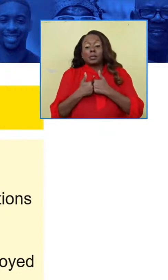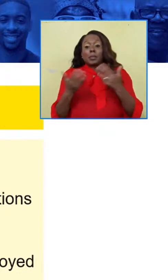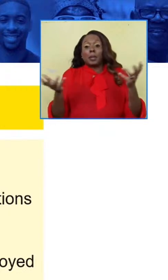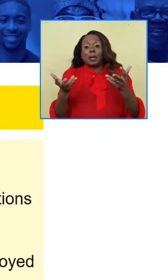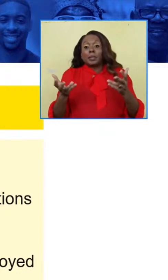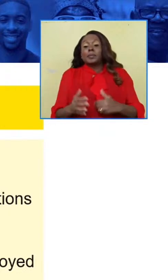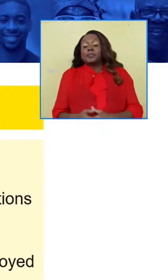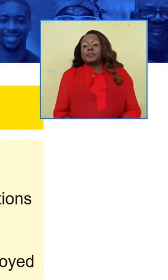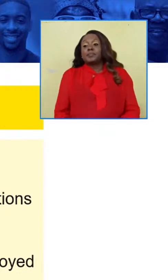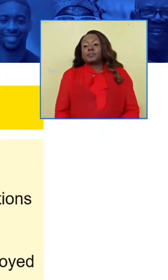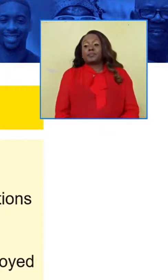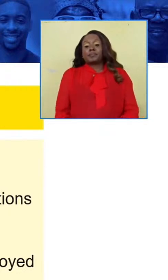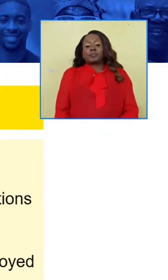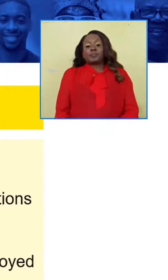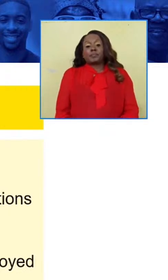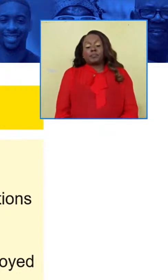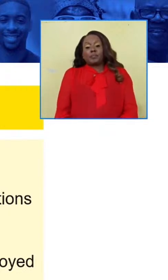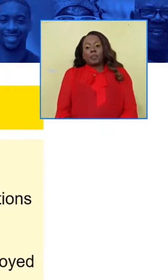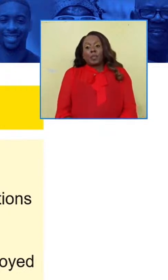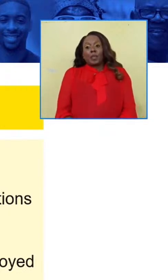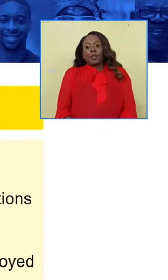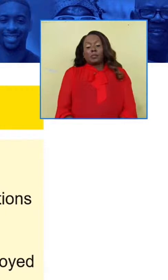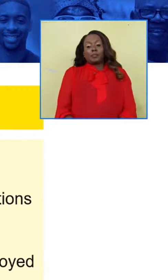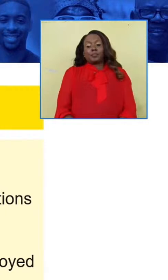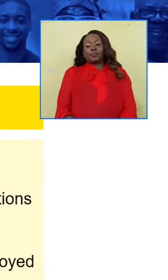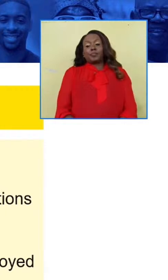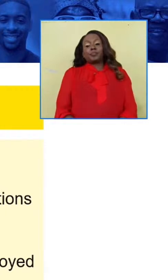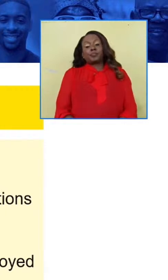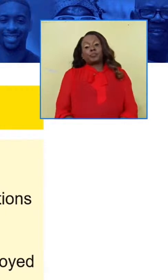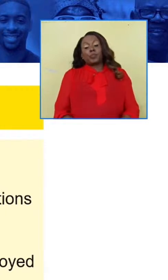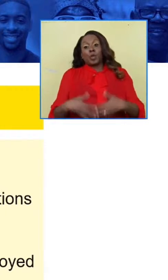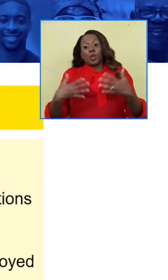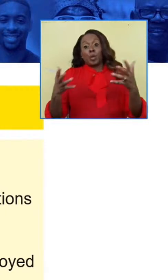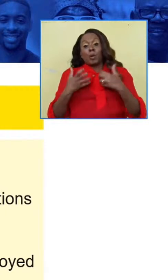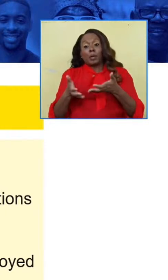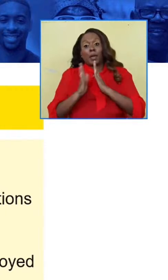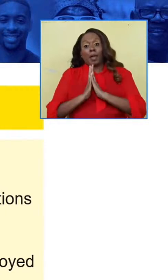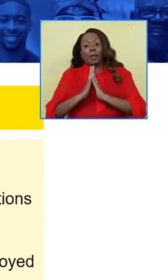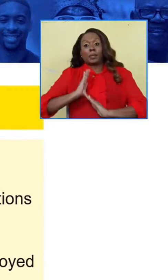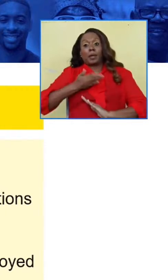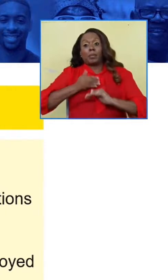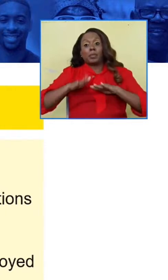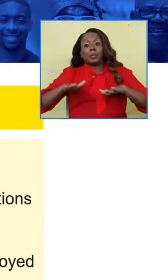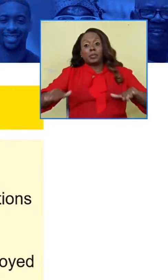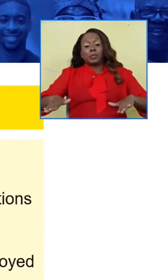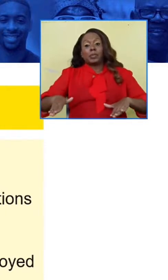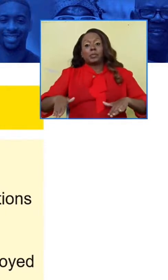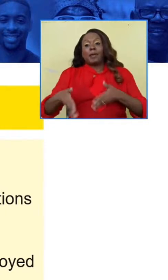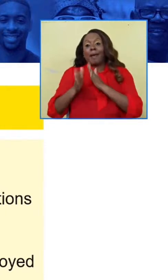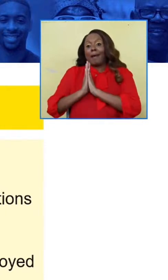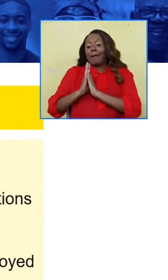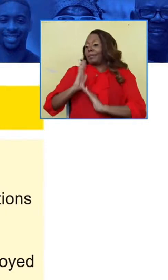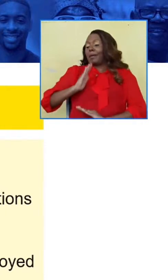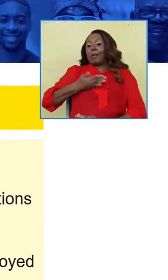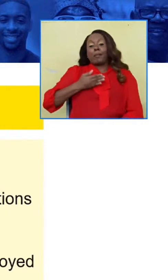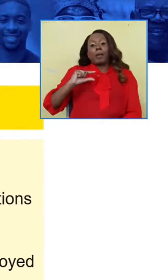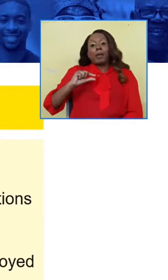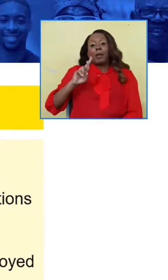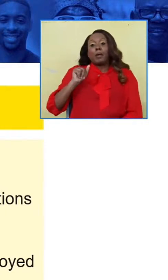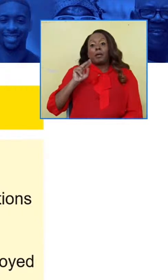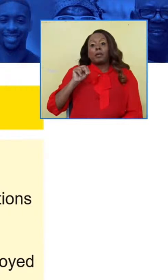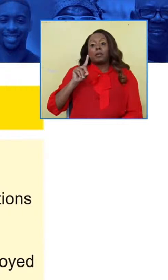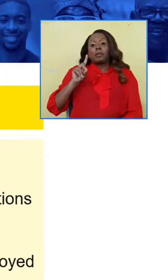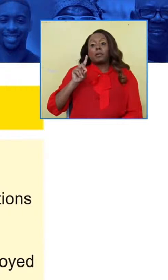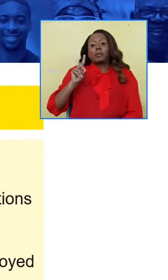be asking children and grandchildren to pay substantially more than what we're now charging today, or get less benefits than